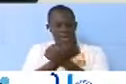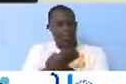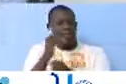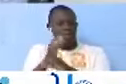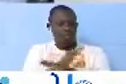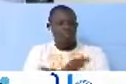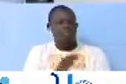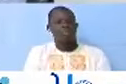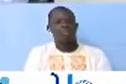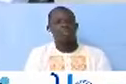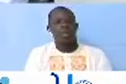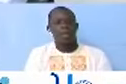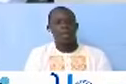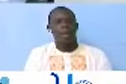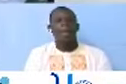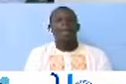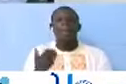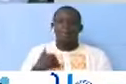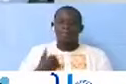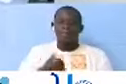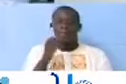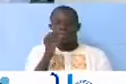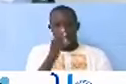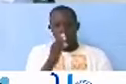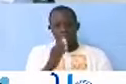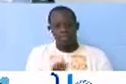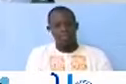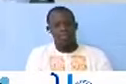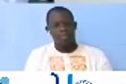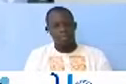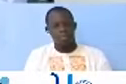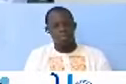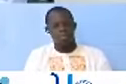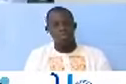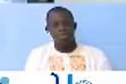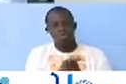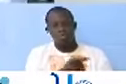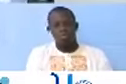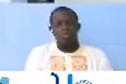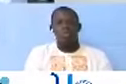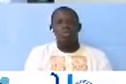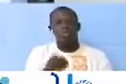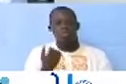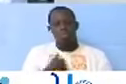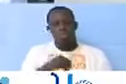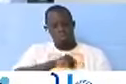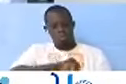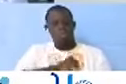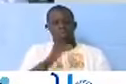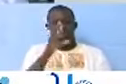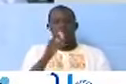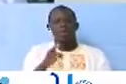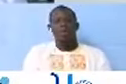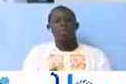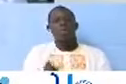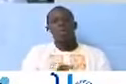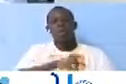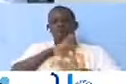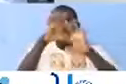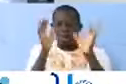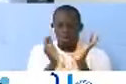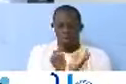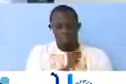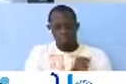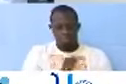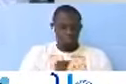That he was the one who said that. That all